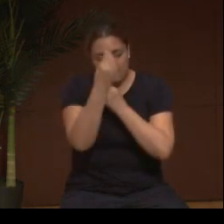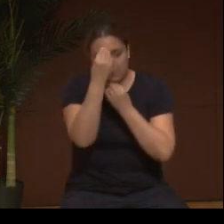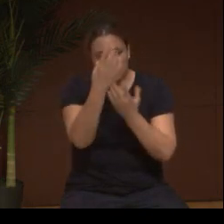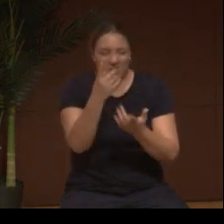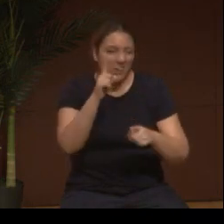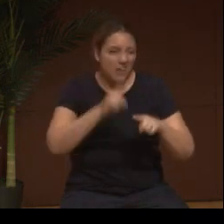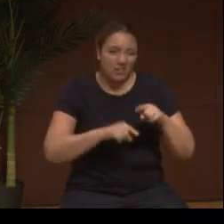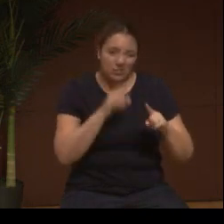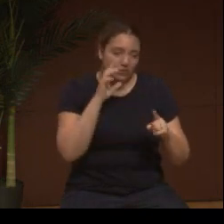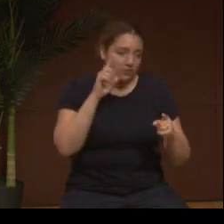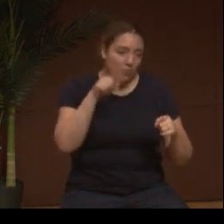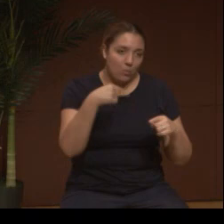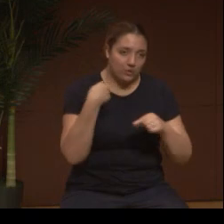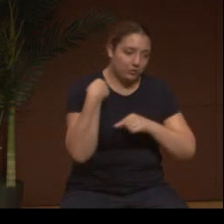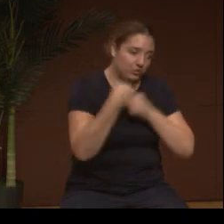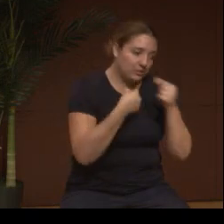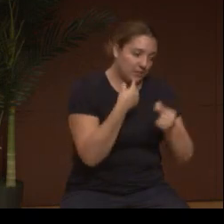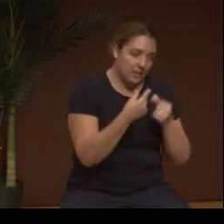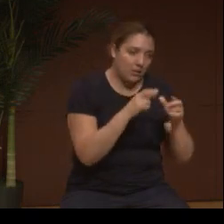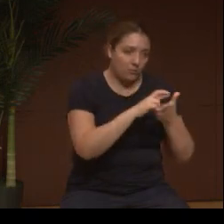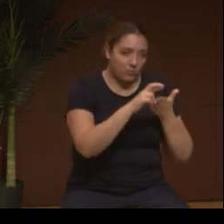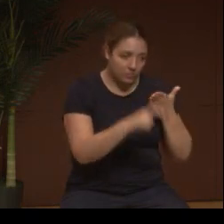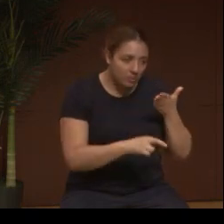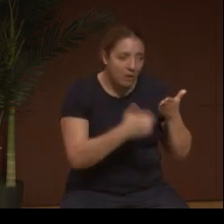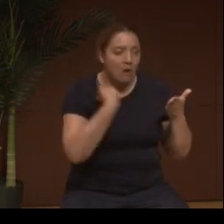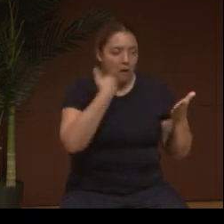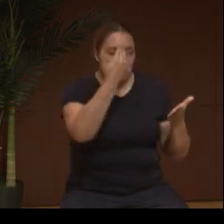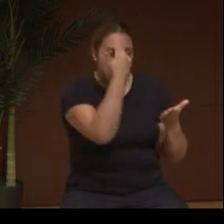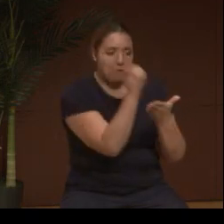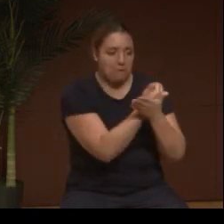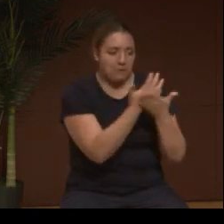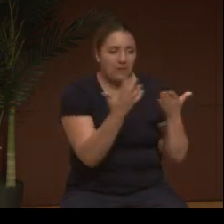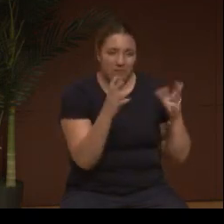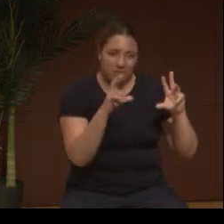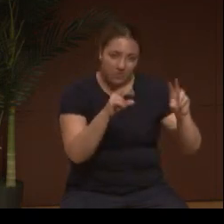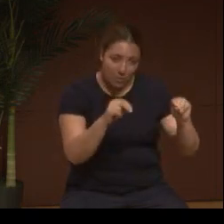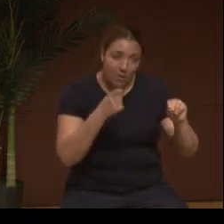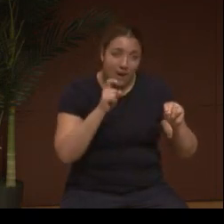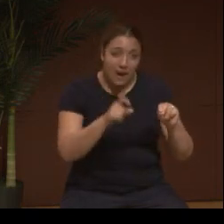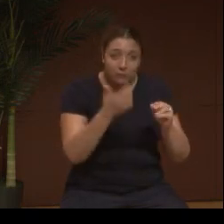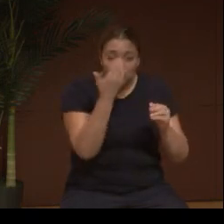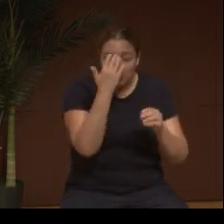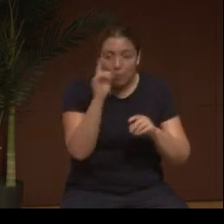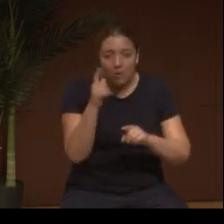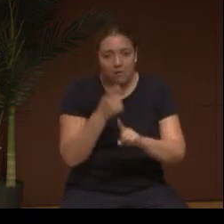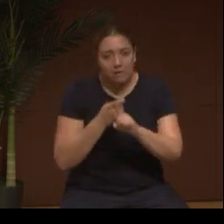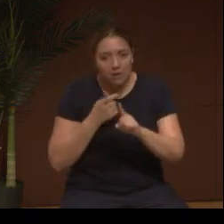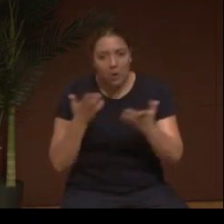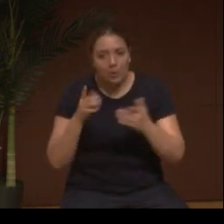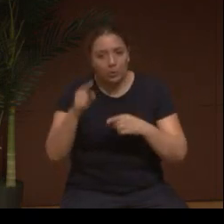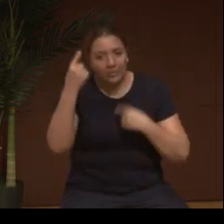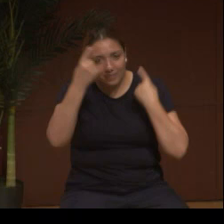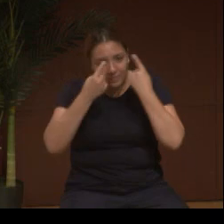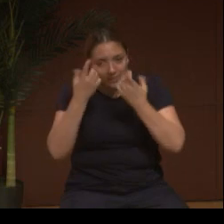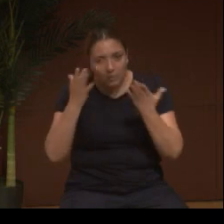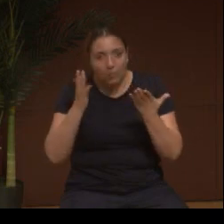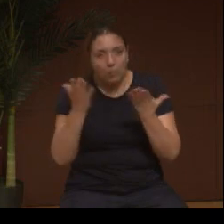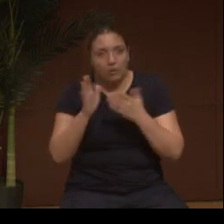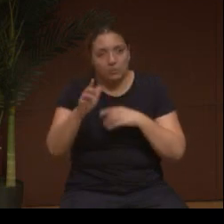genetic results and suddenly know what it all means. I need to know where it came from. I need to know what people think and what they